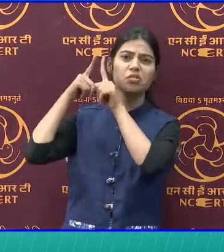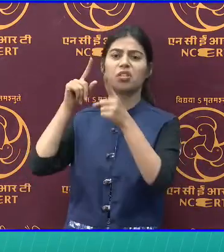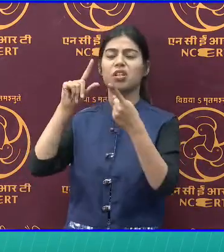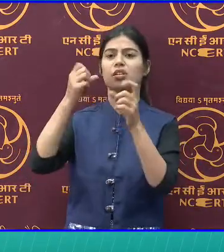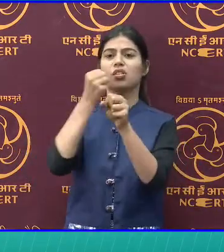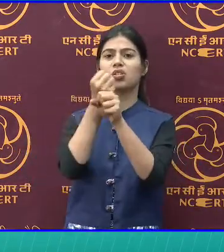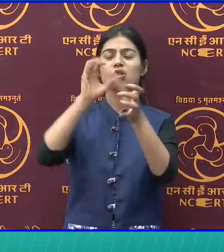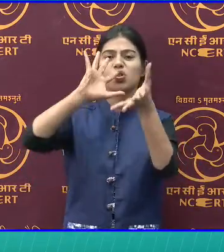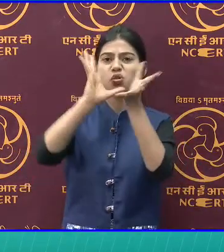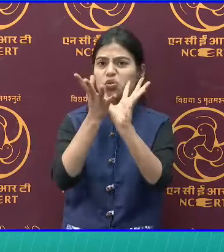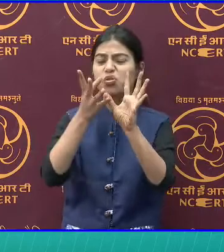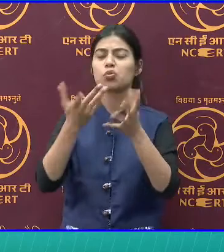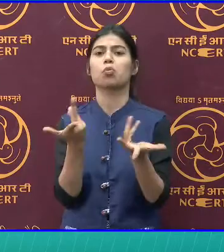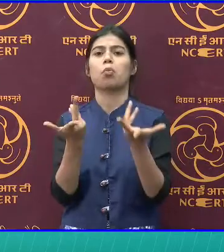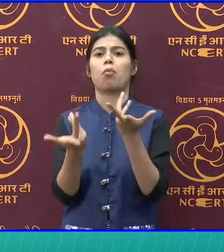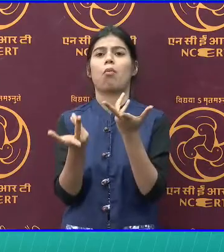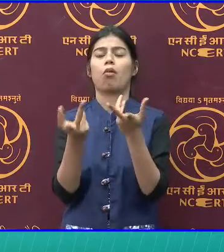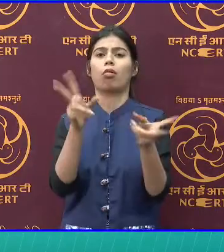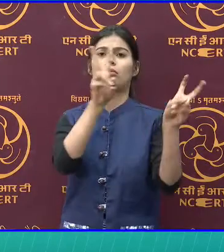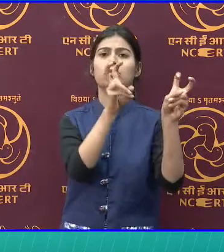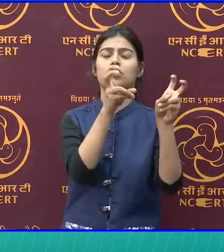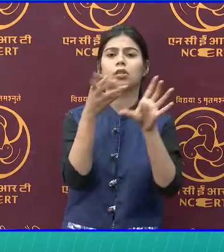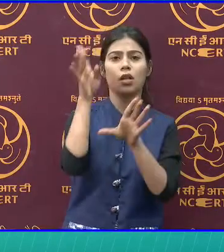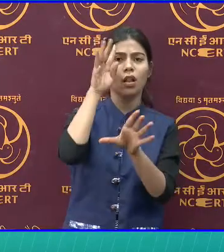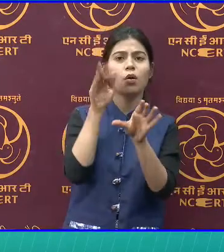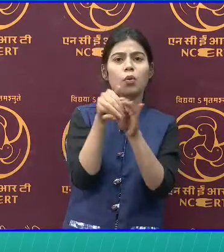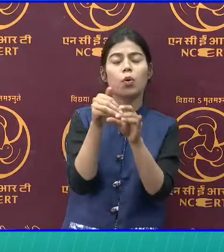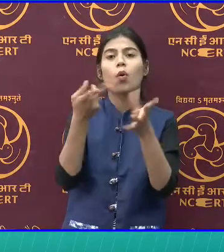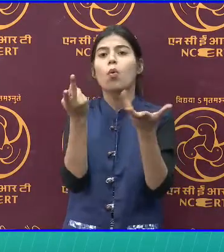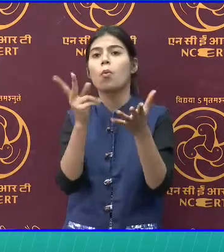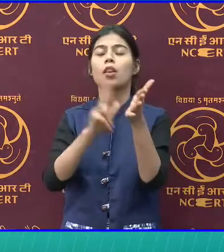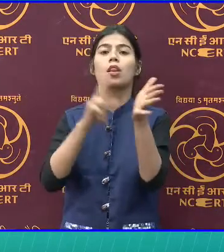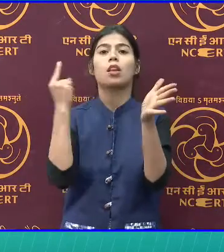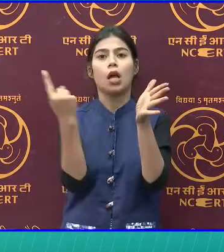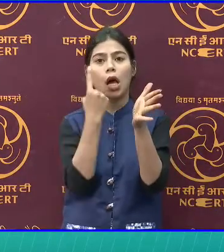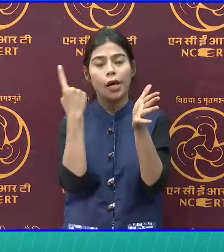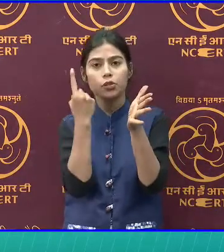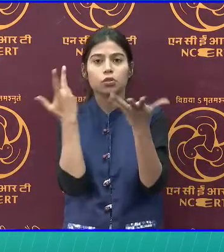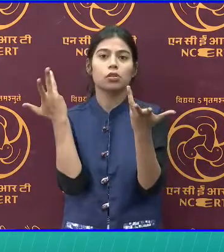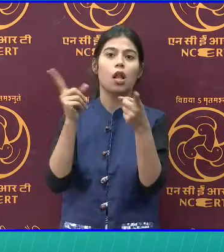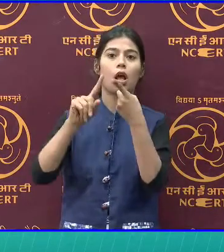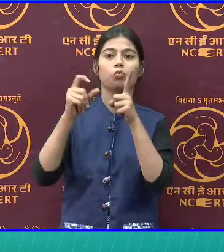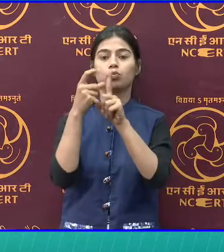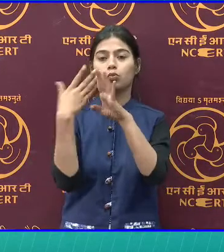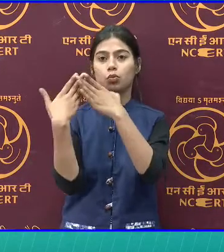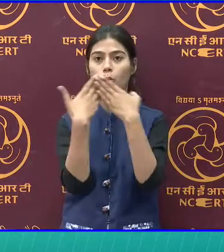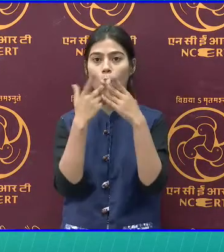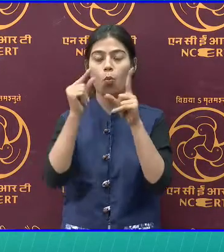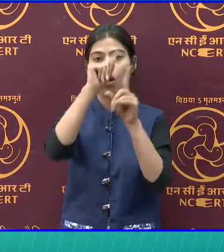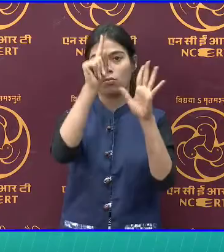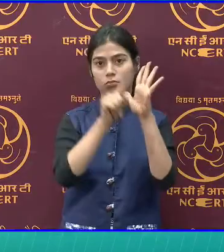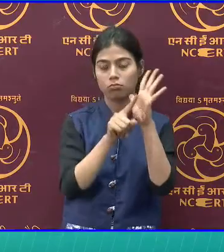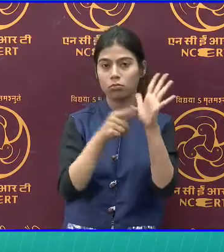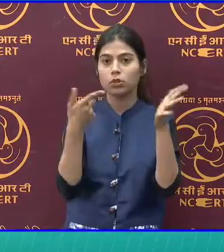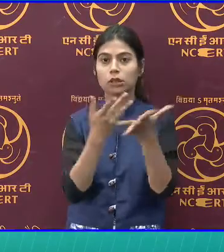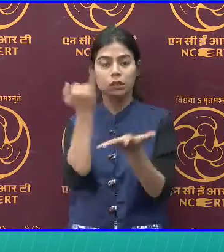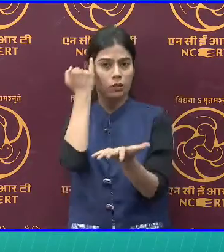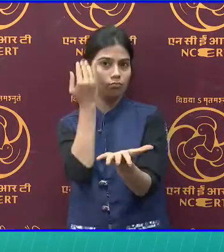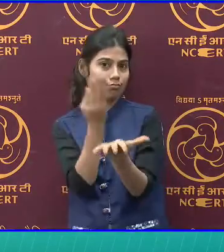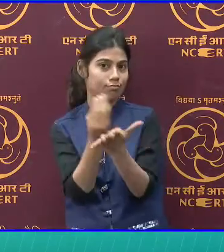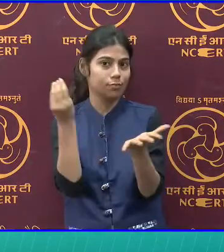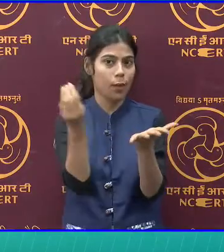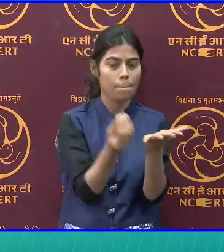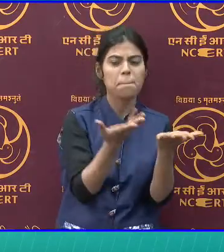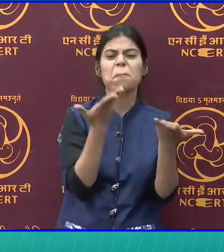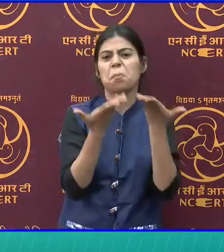disciplines in social sciences. Right. So the National Education Policy suggested that the interdisciplinary approach may be